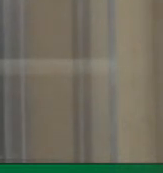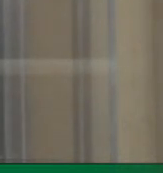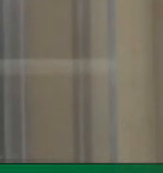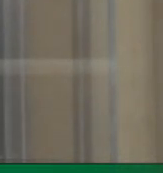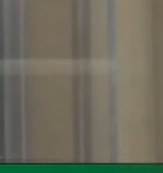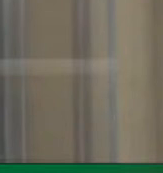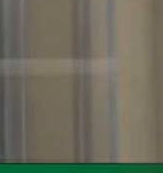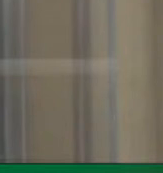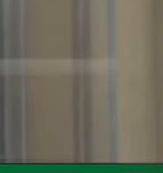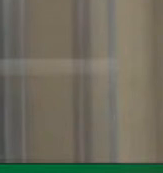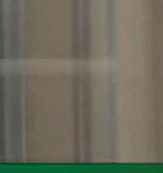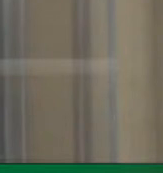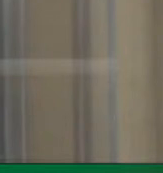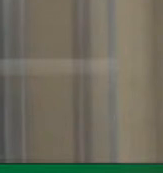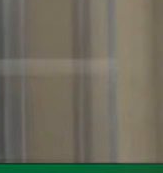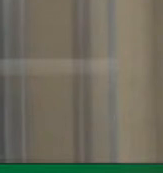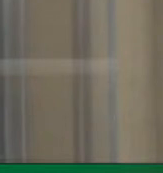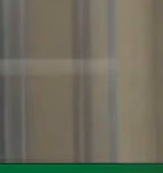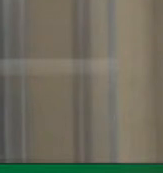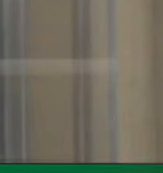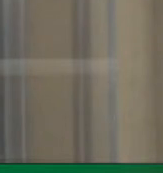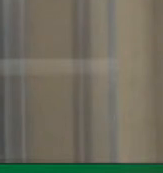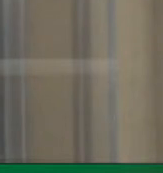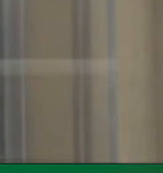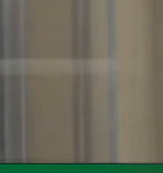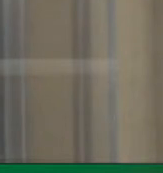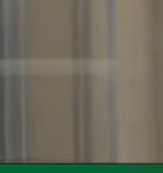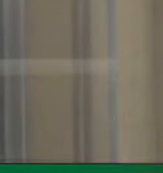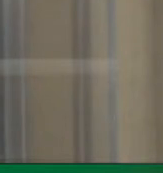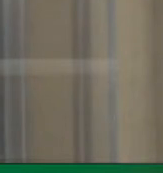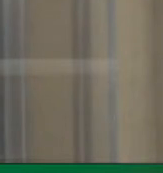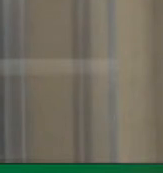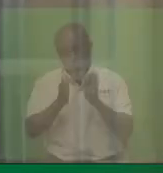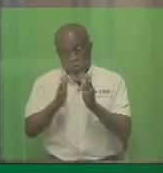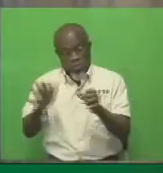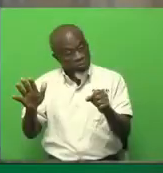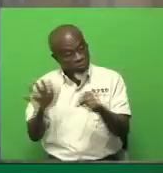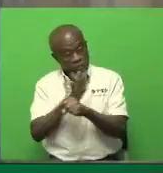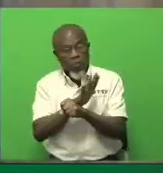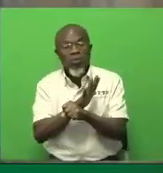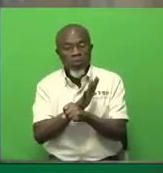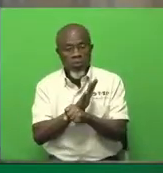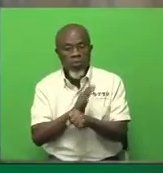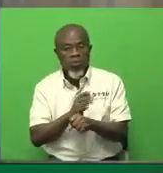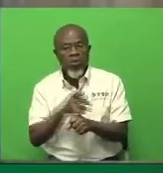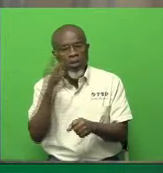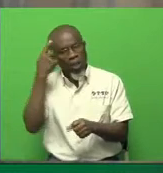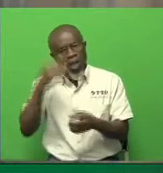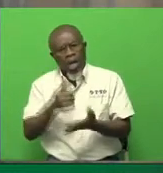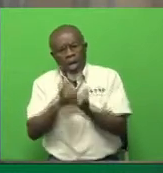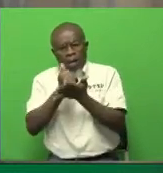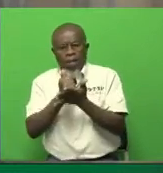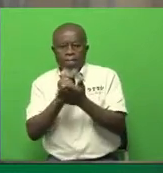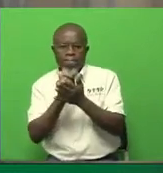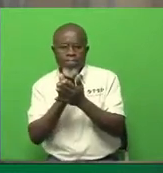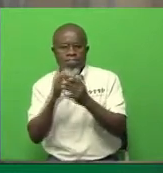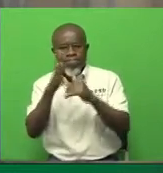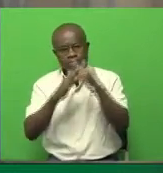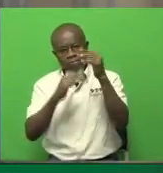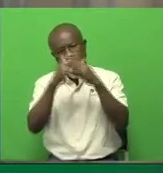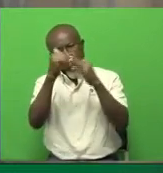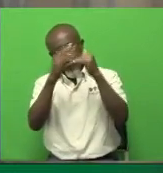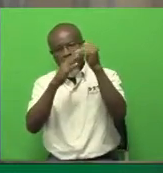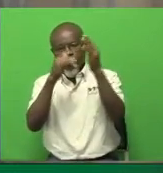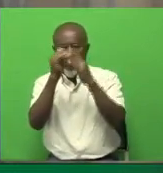we have completed a comprehensive plan to help rebuild the economy and restore stability